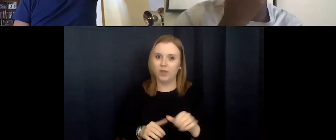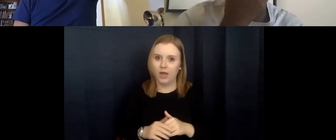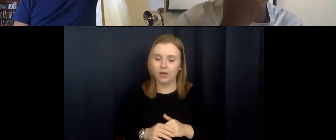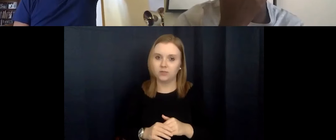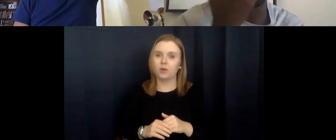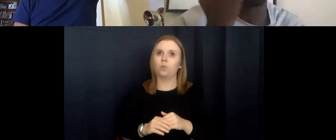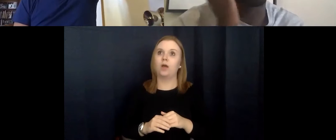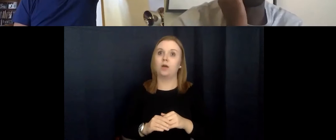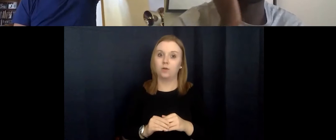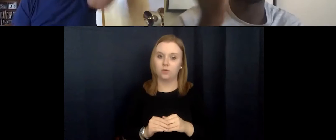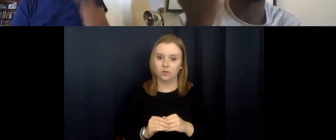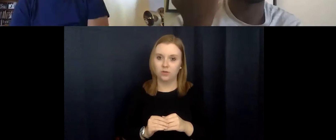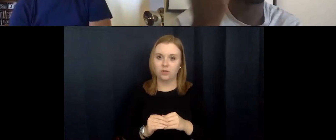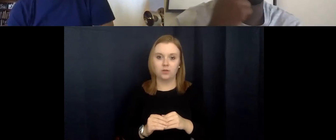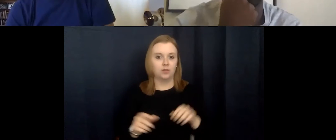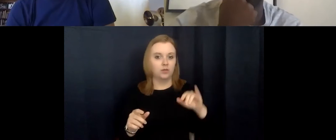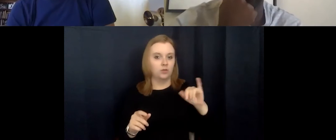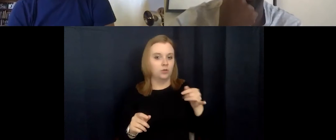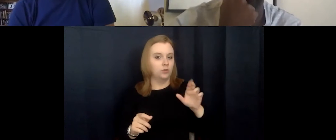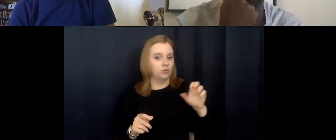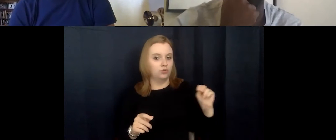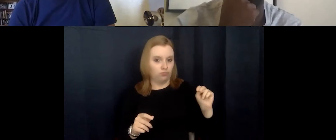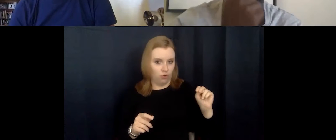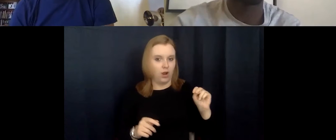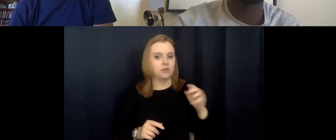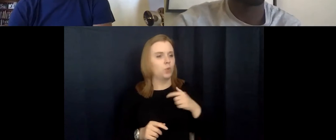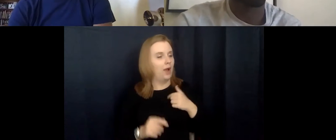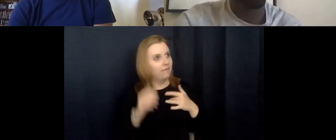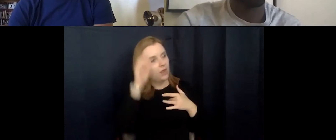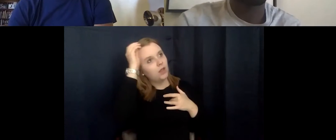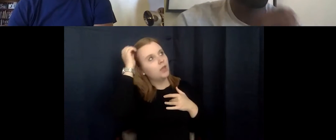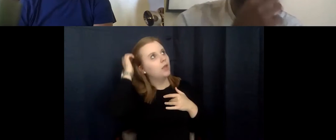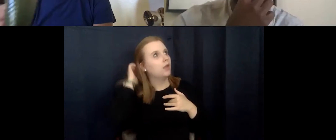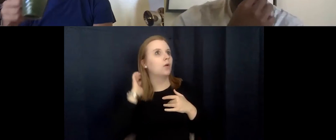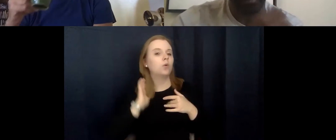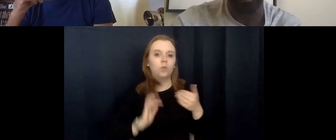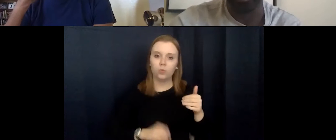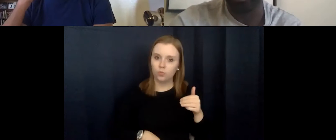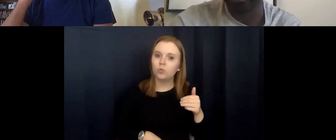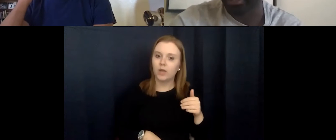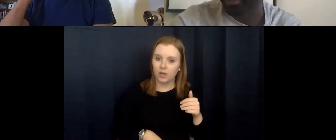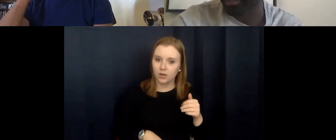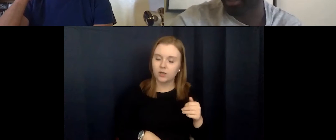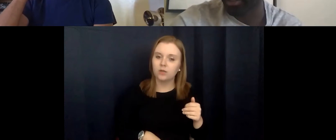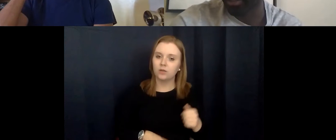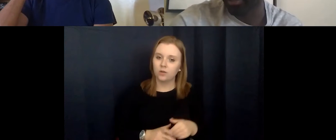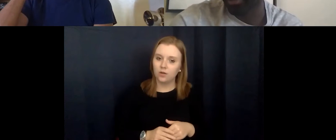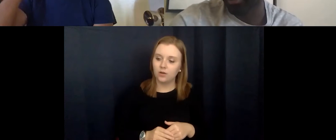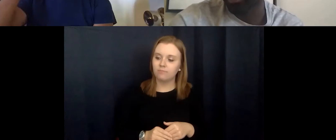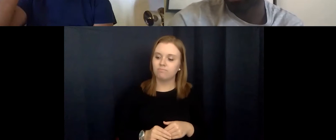I mean, I'm feeling I feel that a lot because, man,